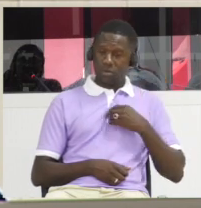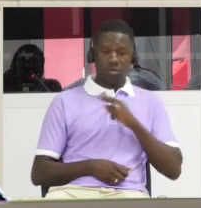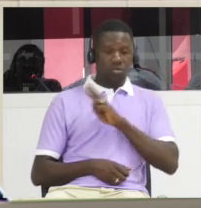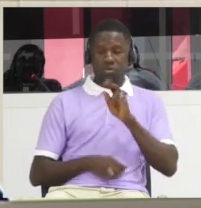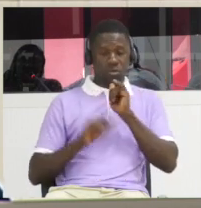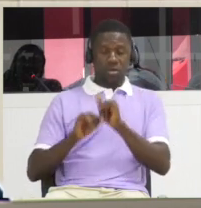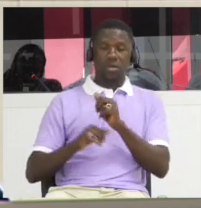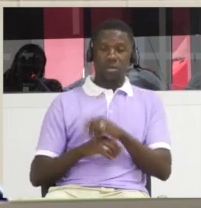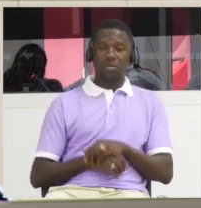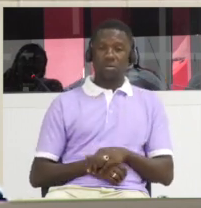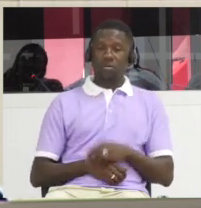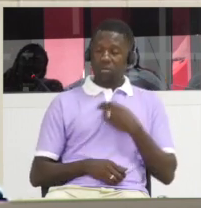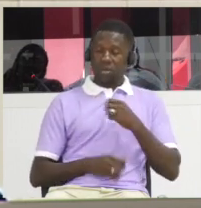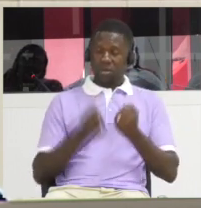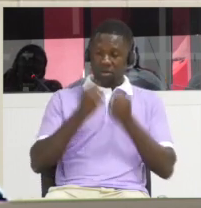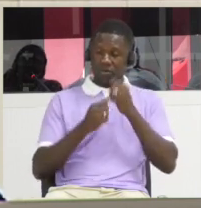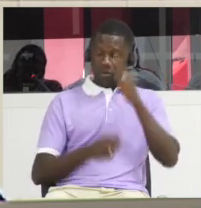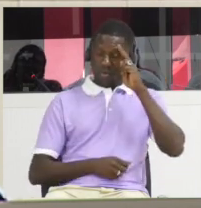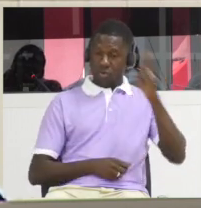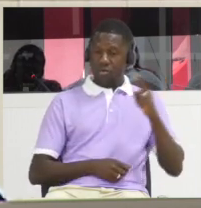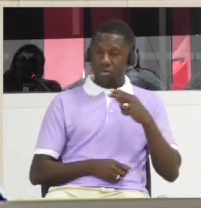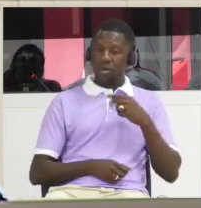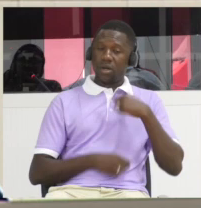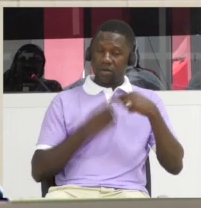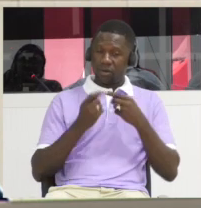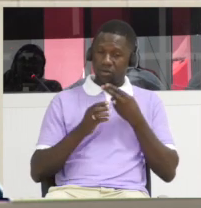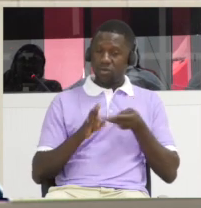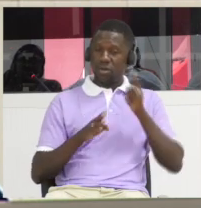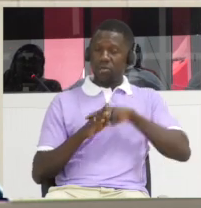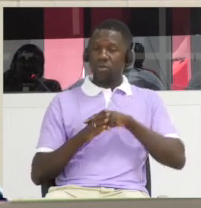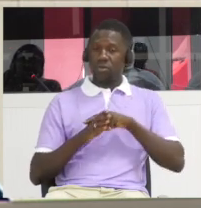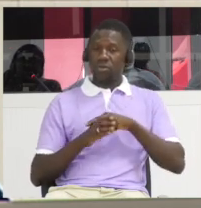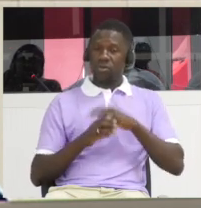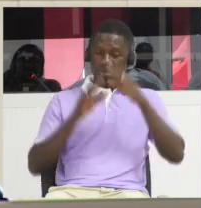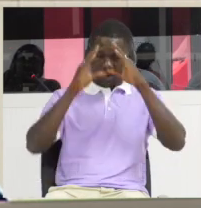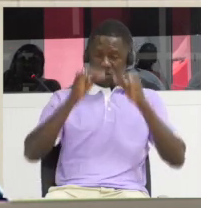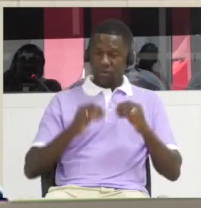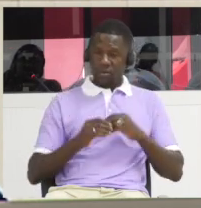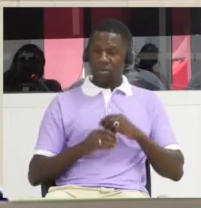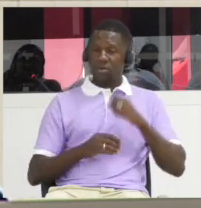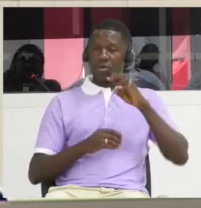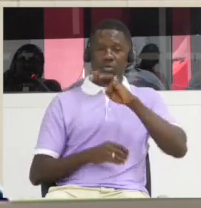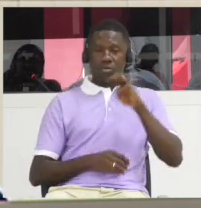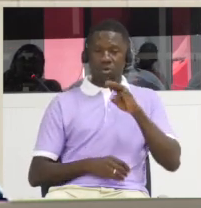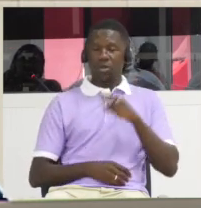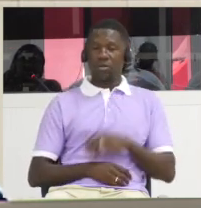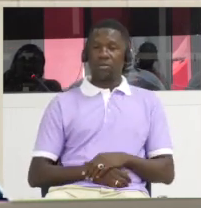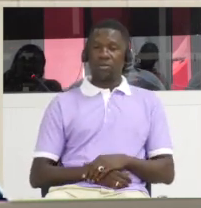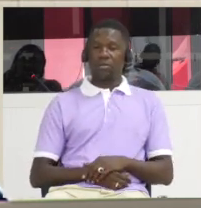and asked to report to the office on Monday, the following Monday.